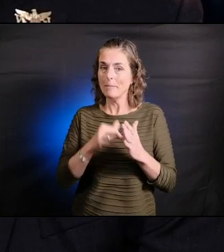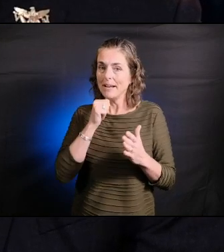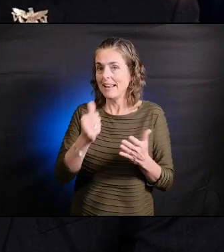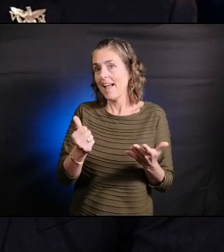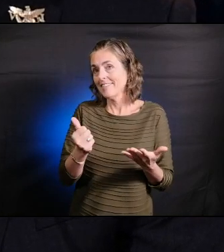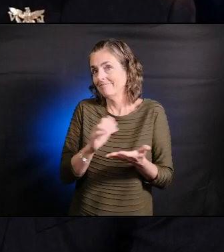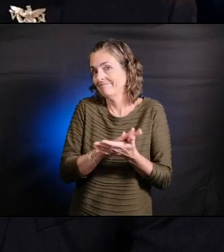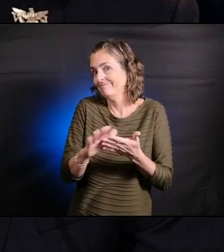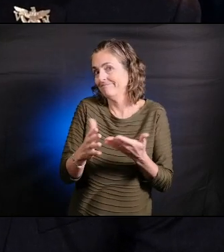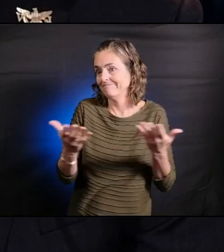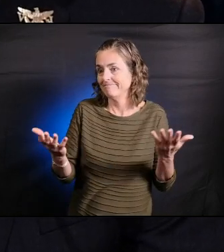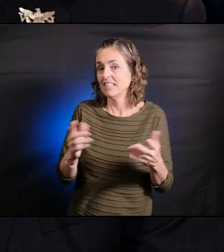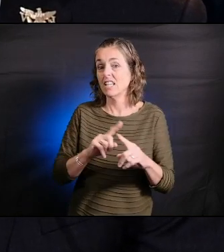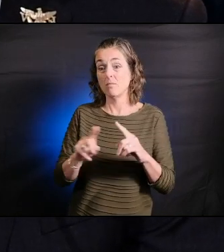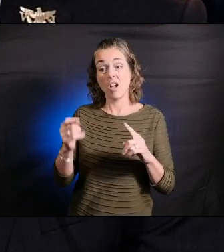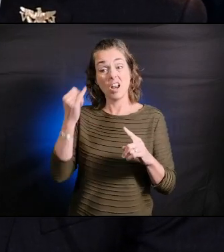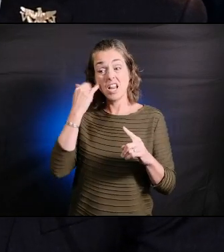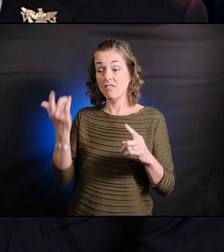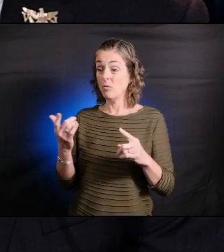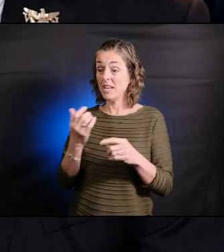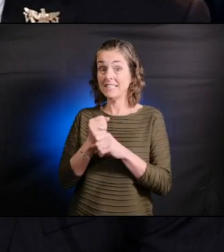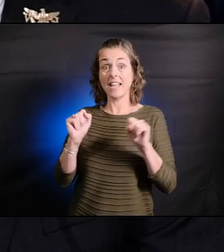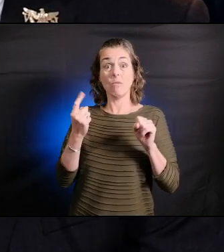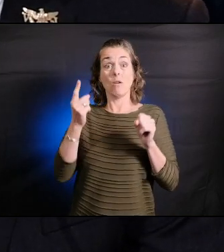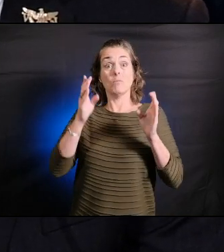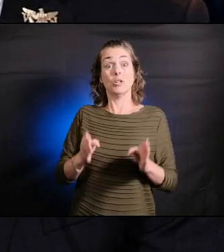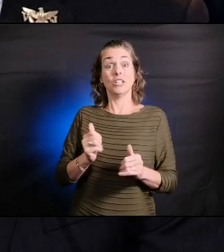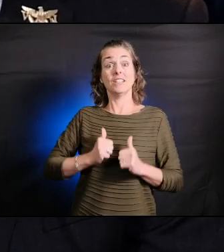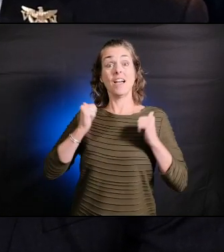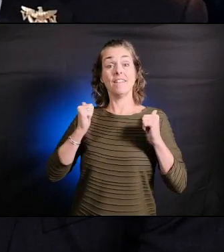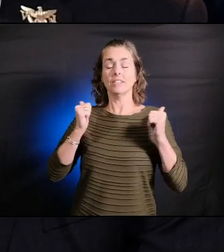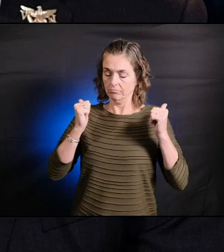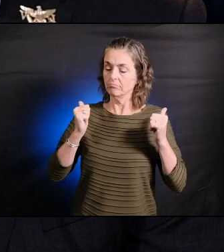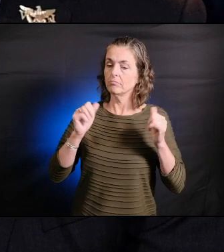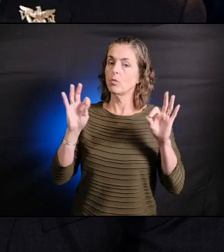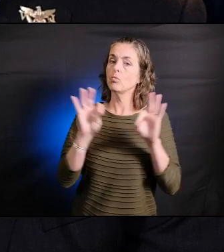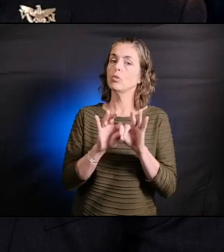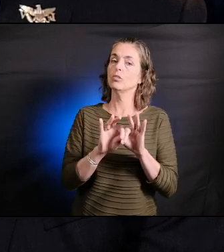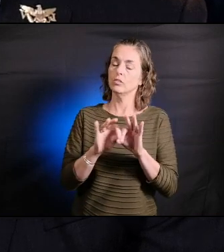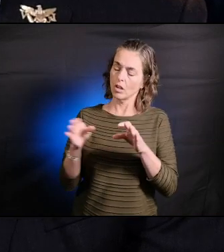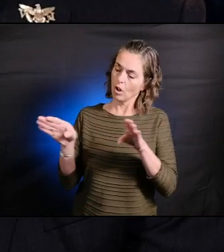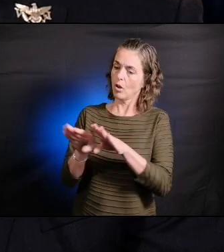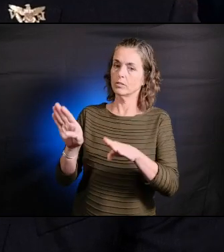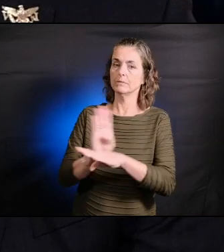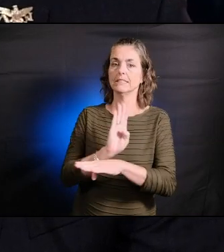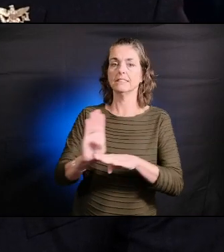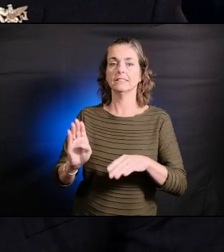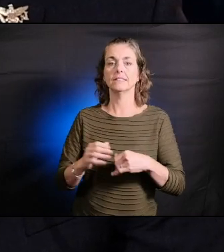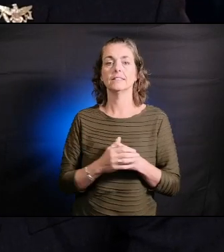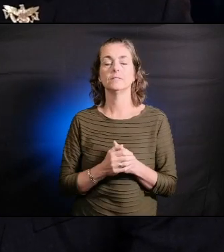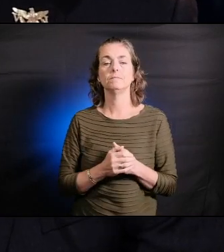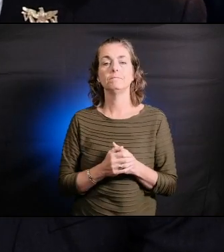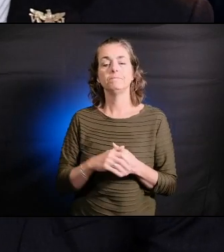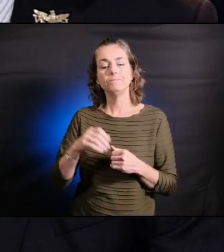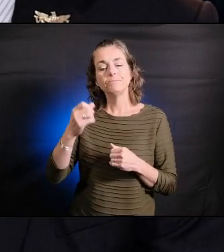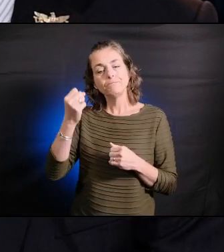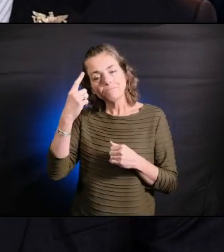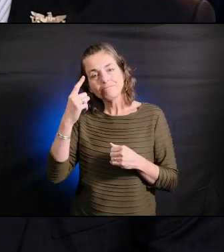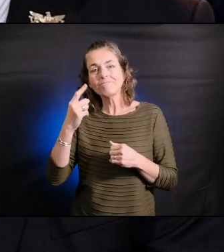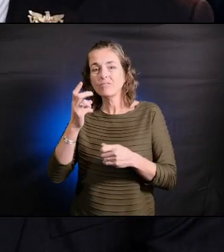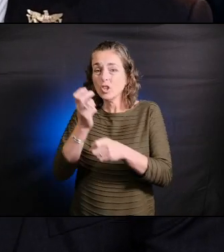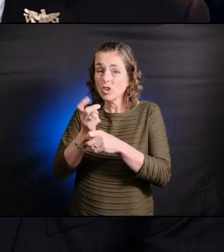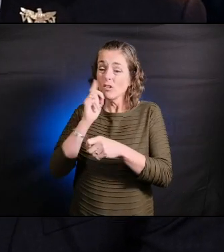person, then that business is worthwhile to me to shut them down. We understand that it's difficult